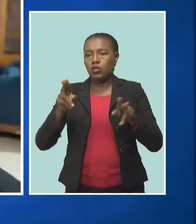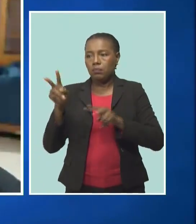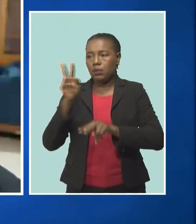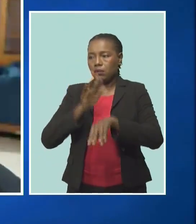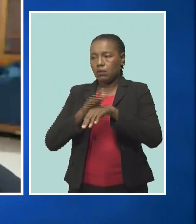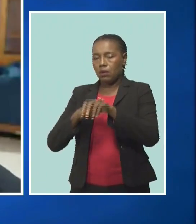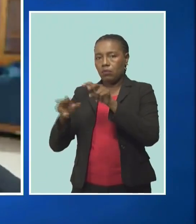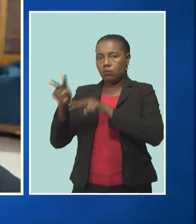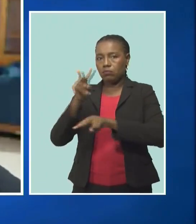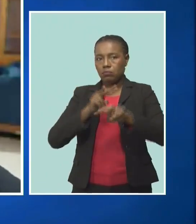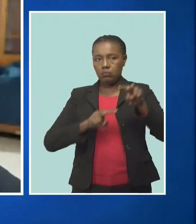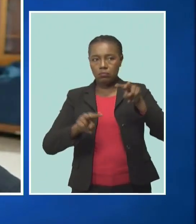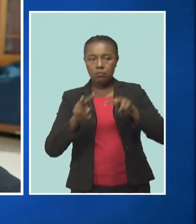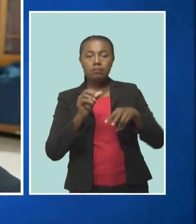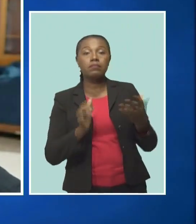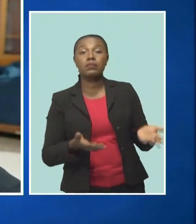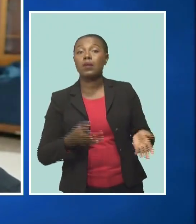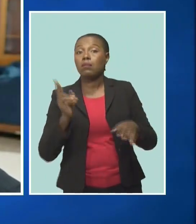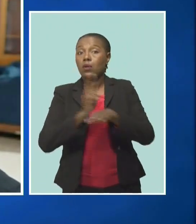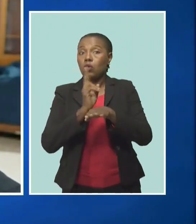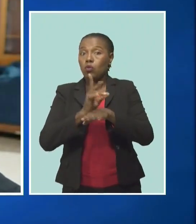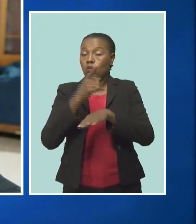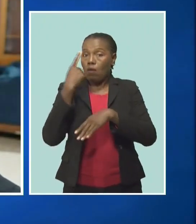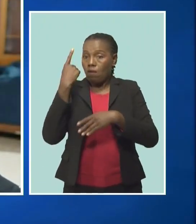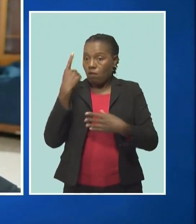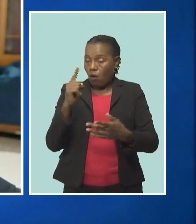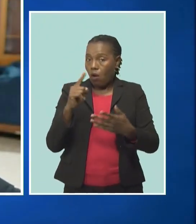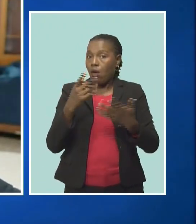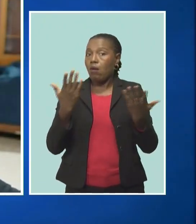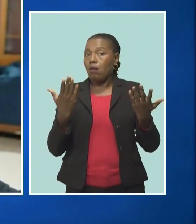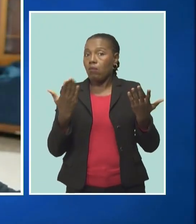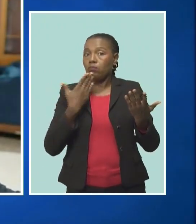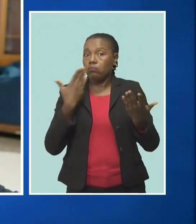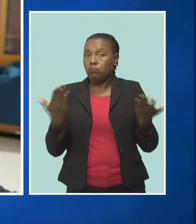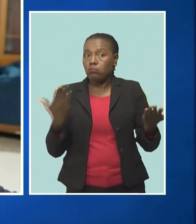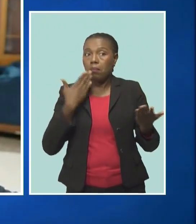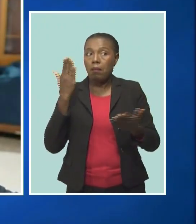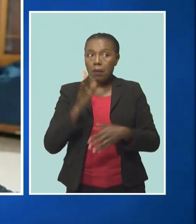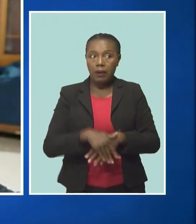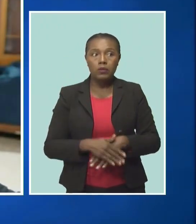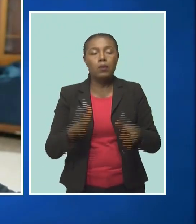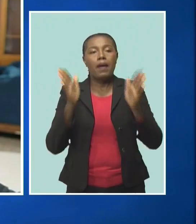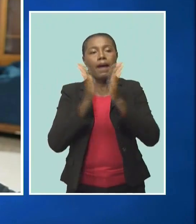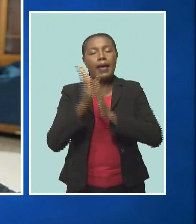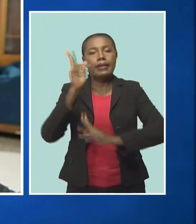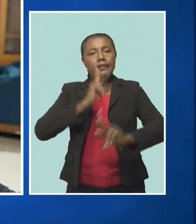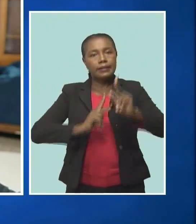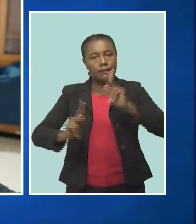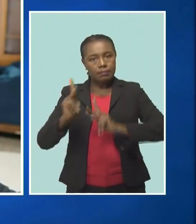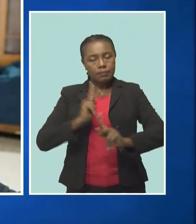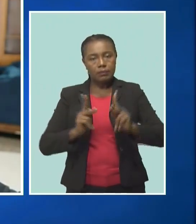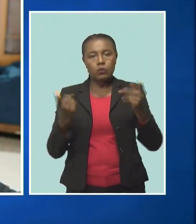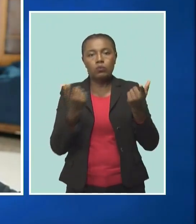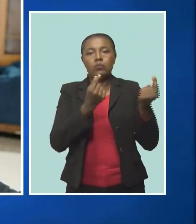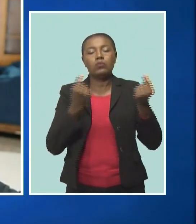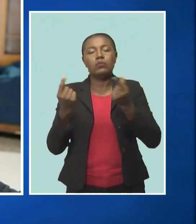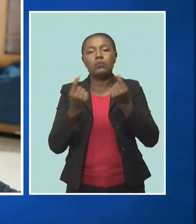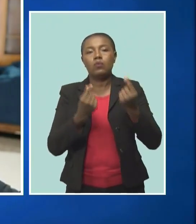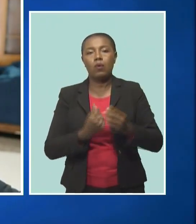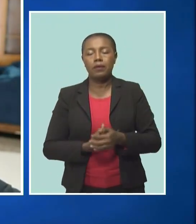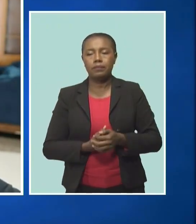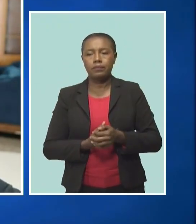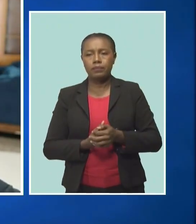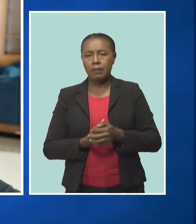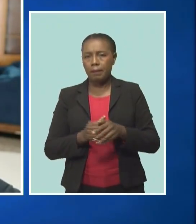are being used for some crime. So what we are asking the members of the public to do is to